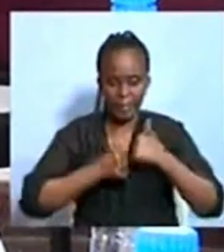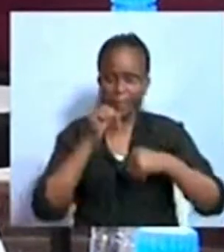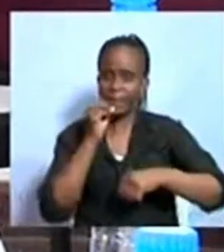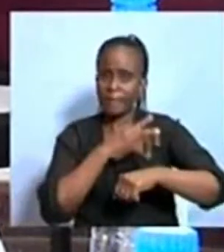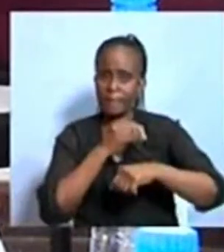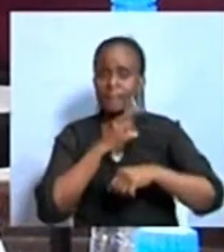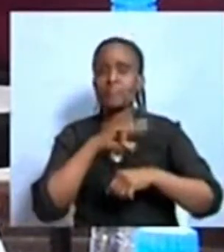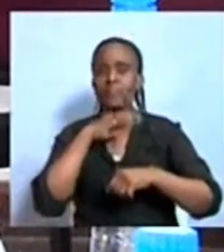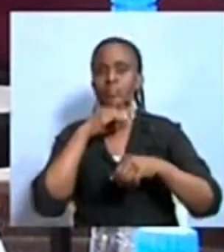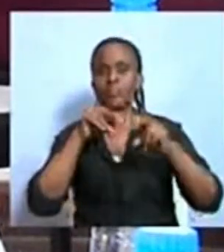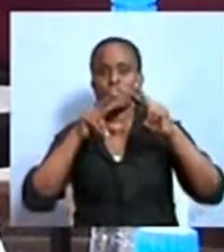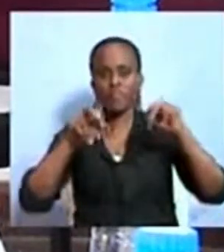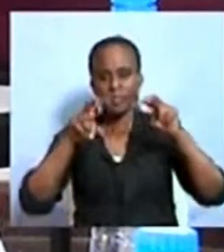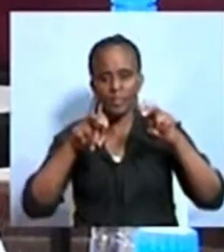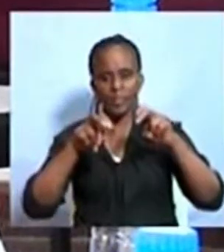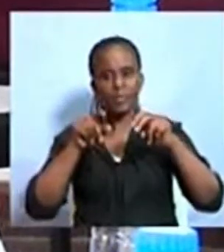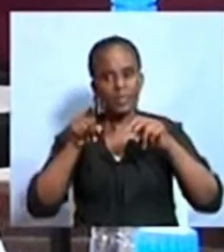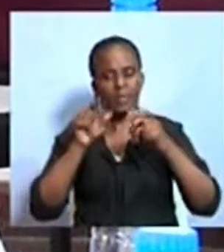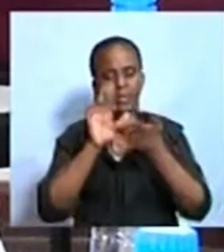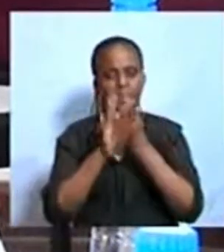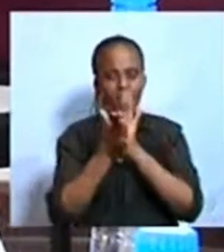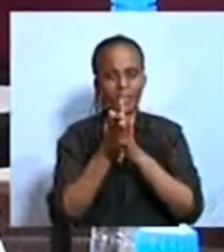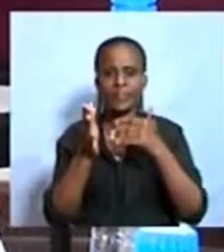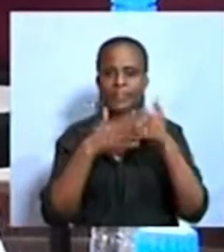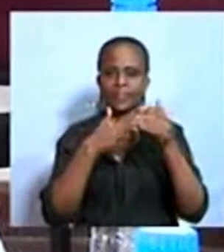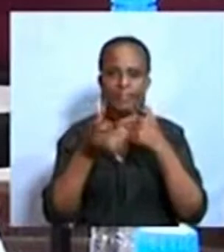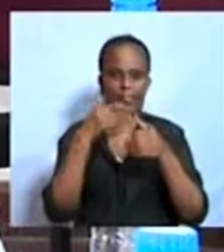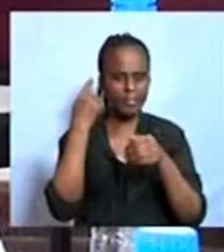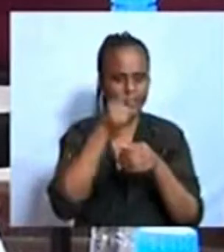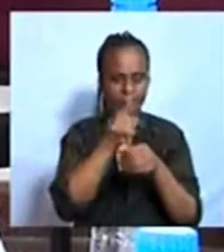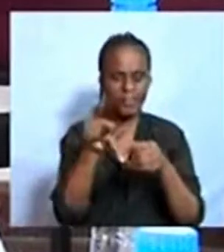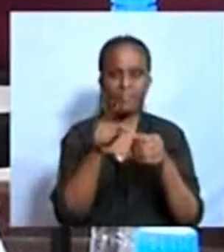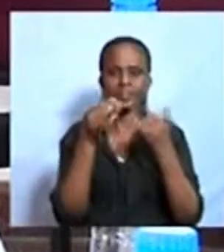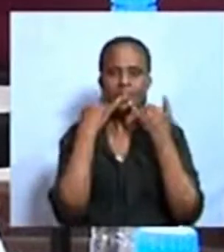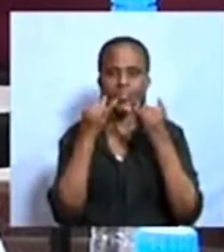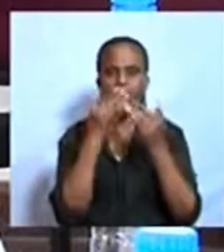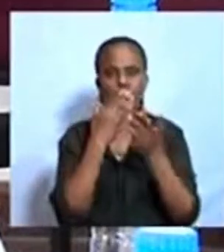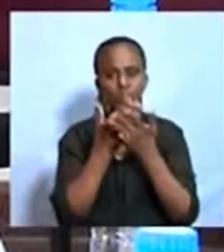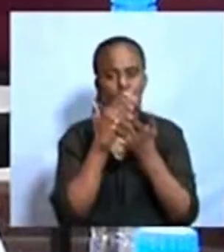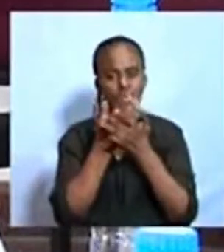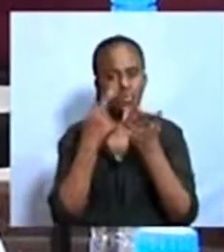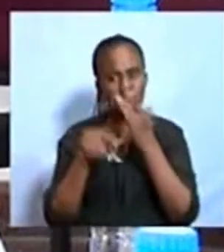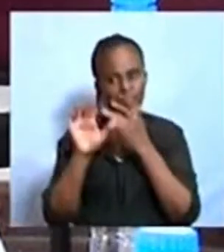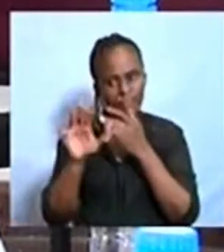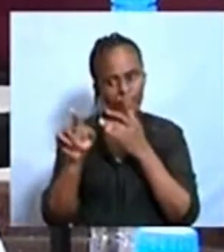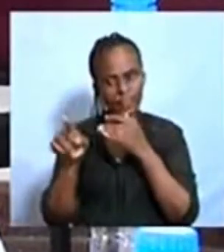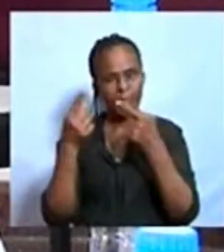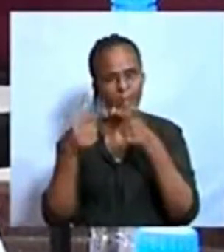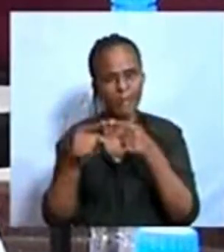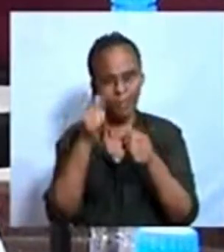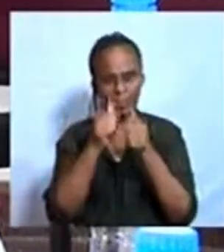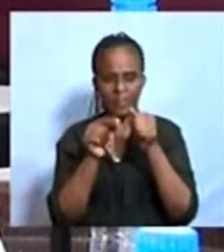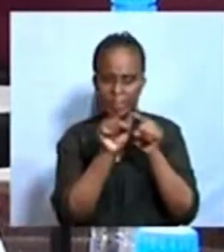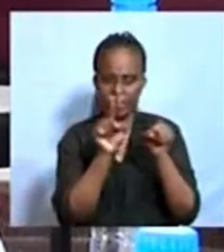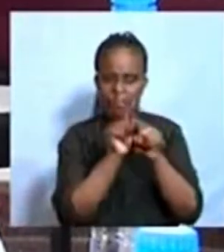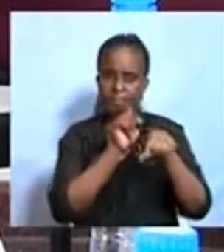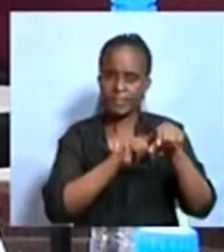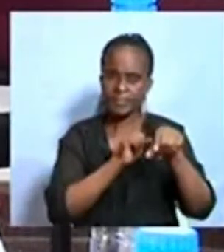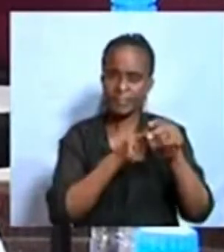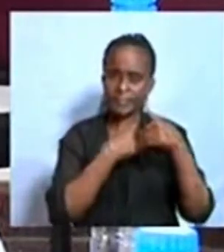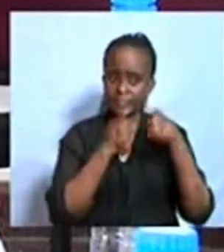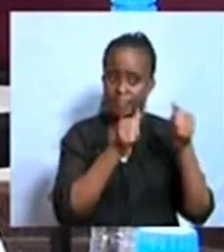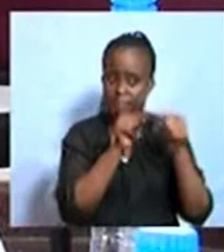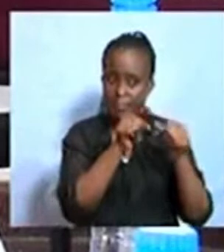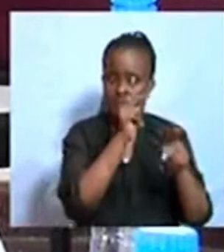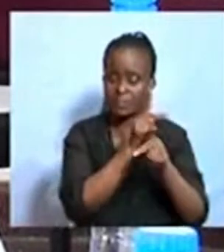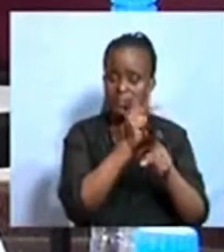in research, I think it also becomes easier for this committee to be informed on what is on the ground, because there are also times when we've got systems that we've